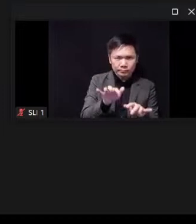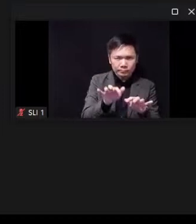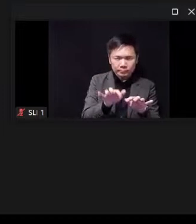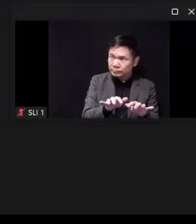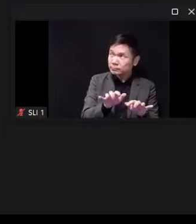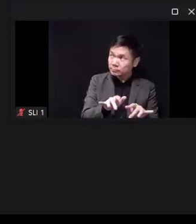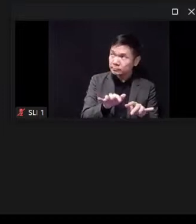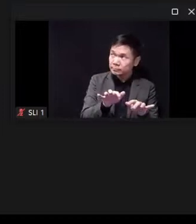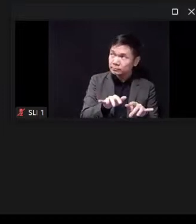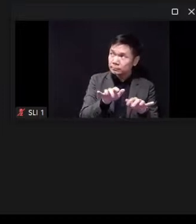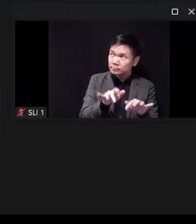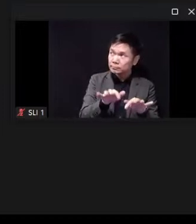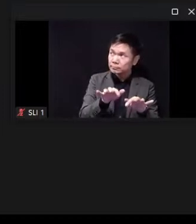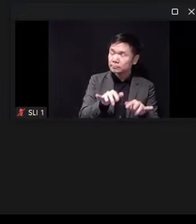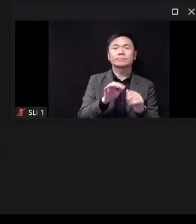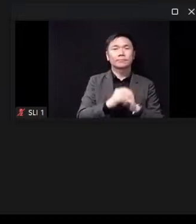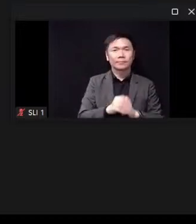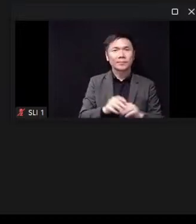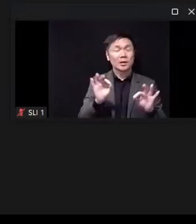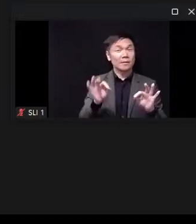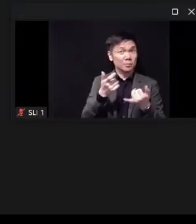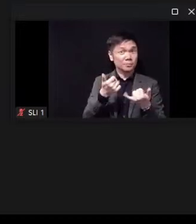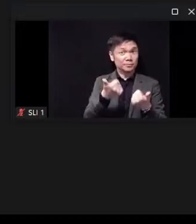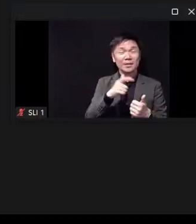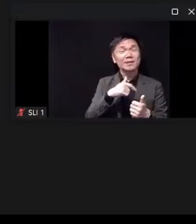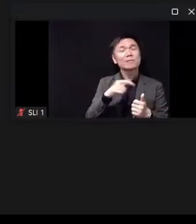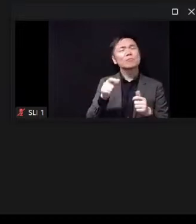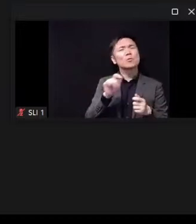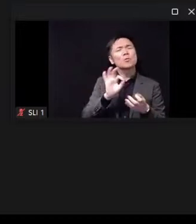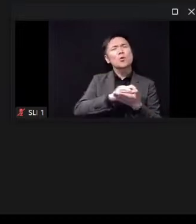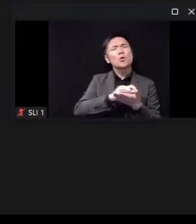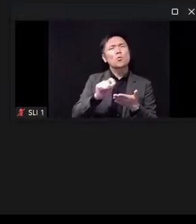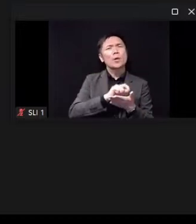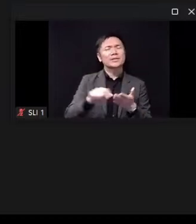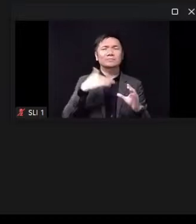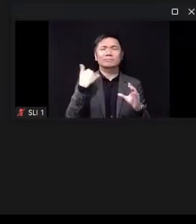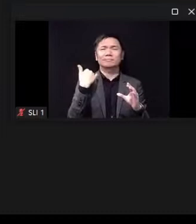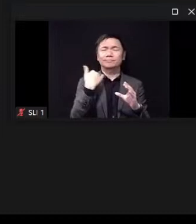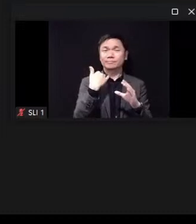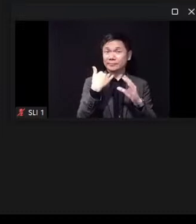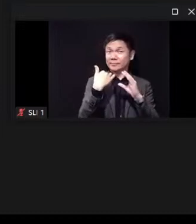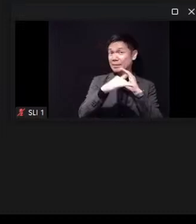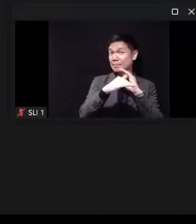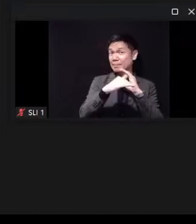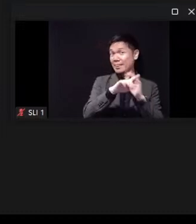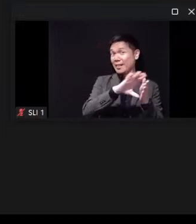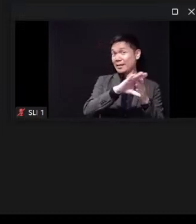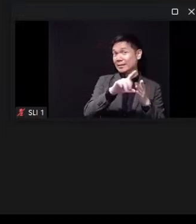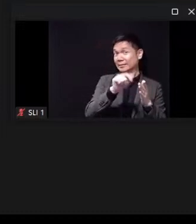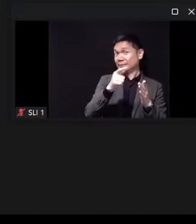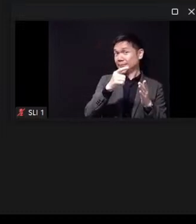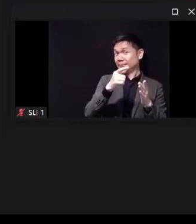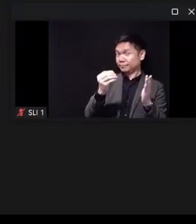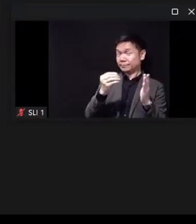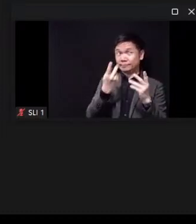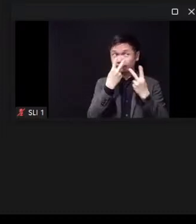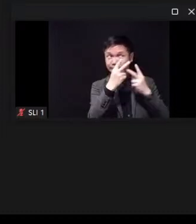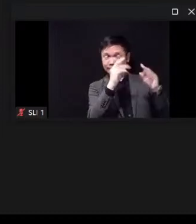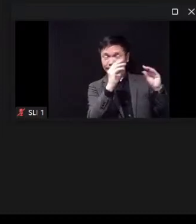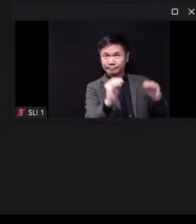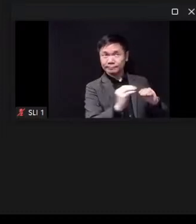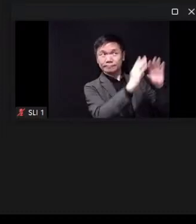major changes, please provide the written text to the Secretariat so that they may enter it on screen